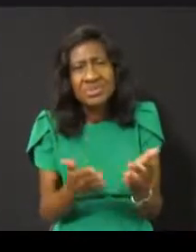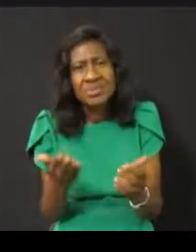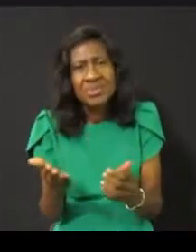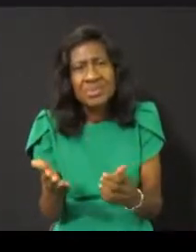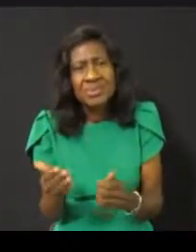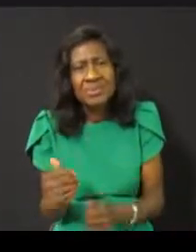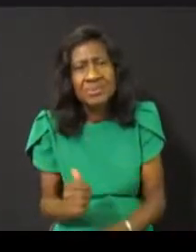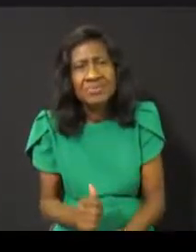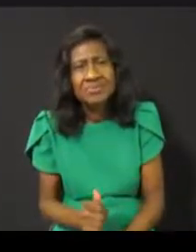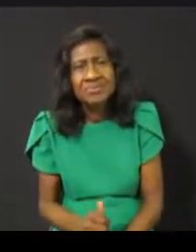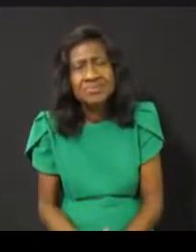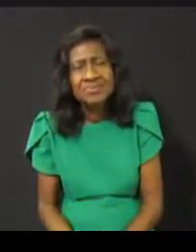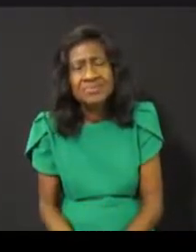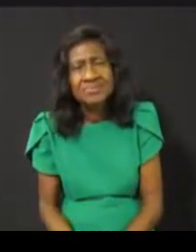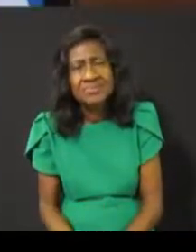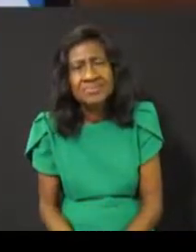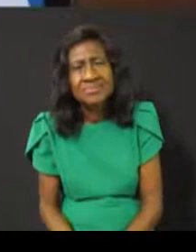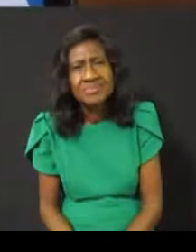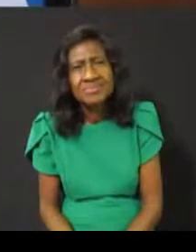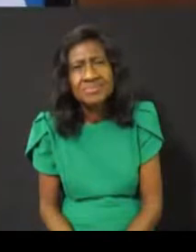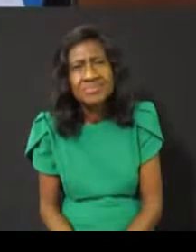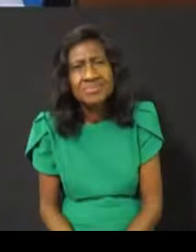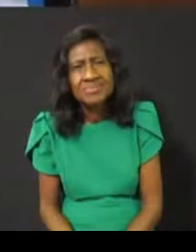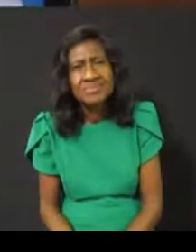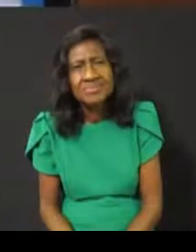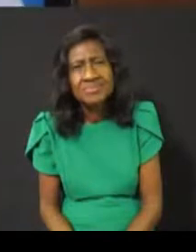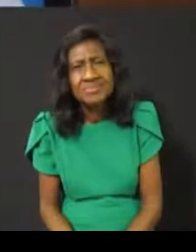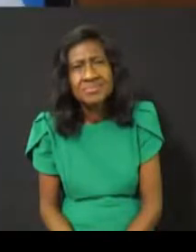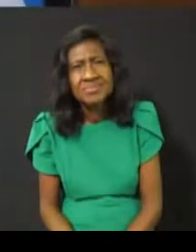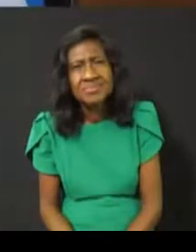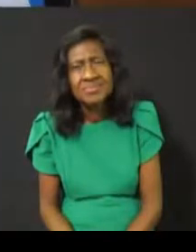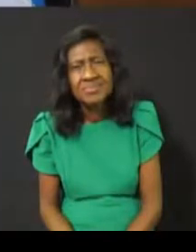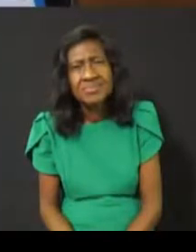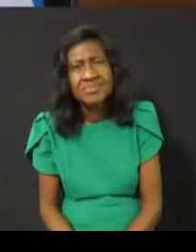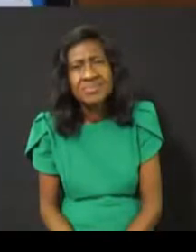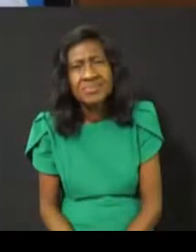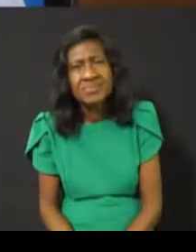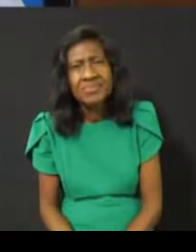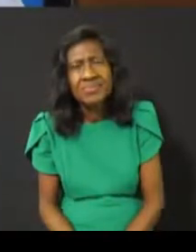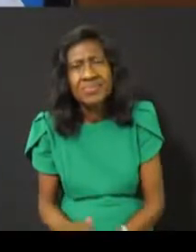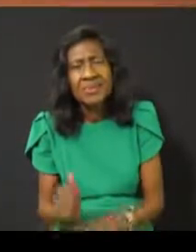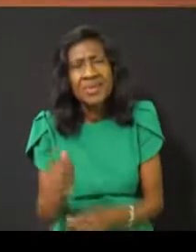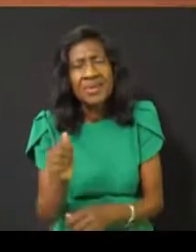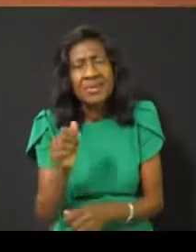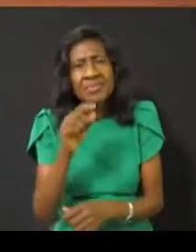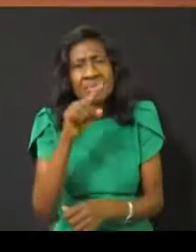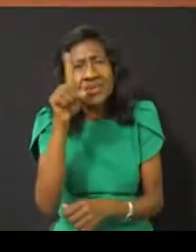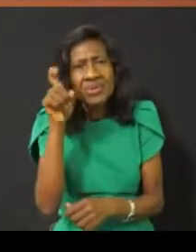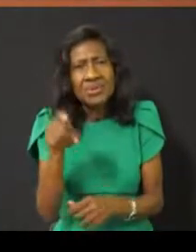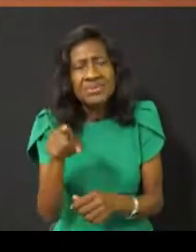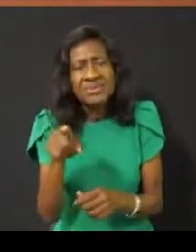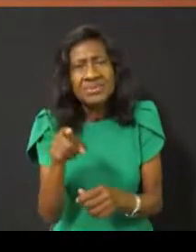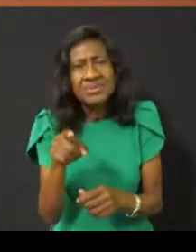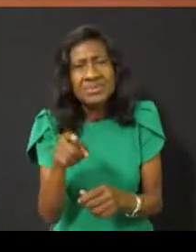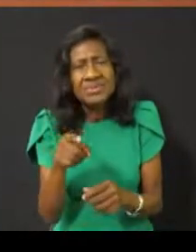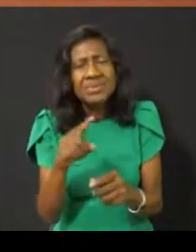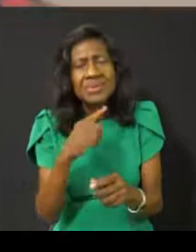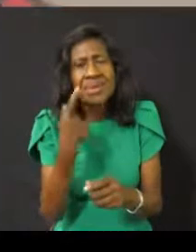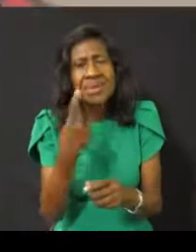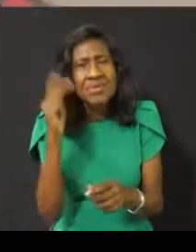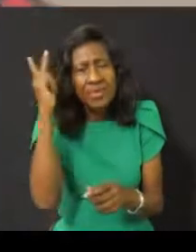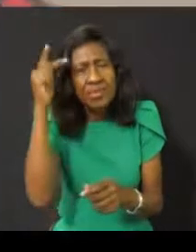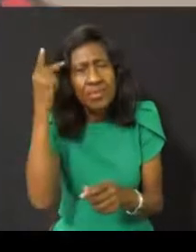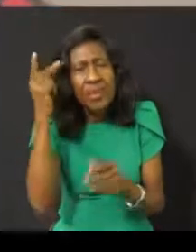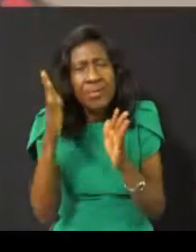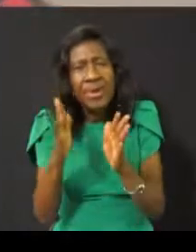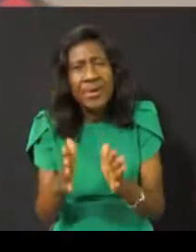makes his way? Health official, so maybe Mr. Rodriguez. Yes, sorry, Sandra. I mean, I